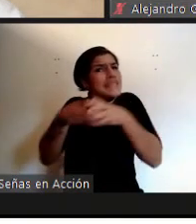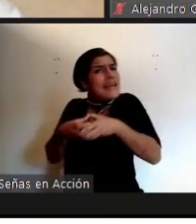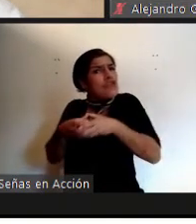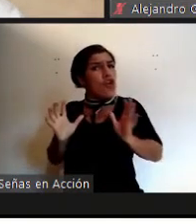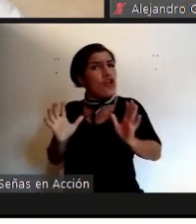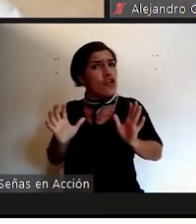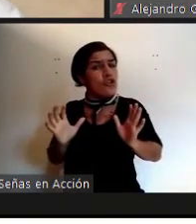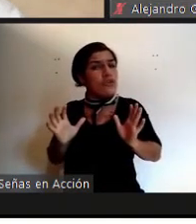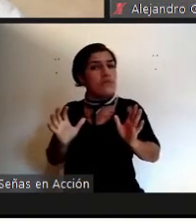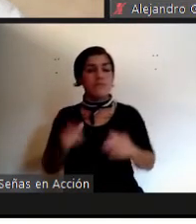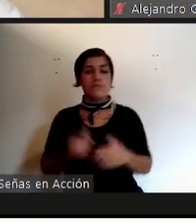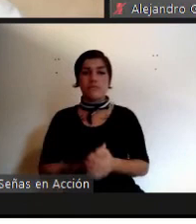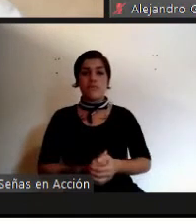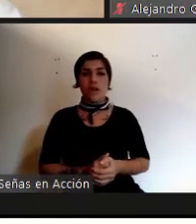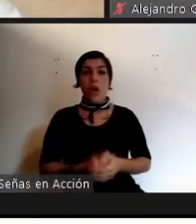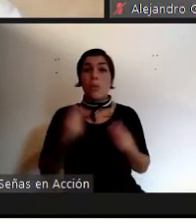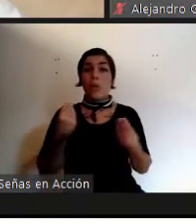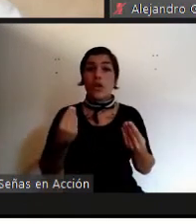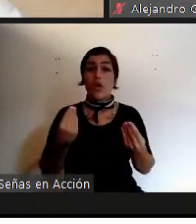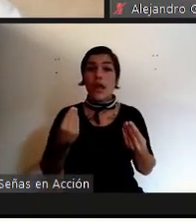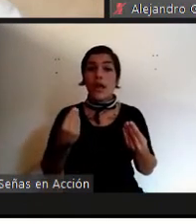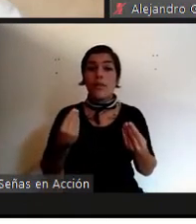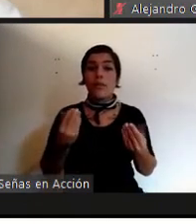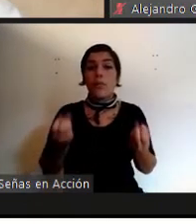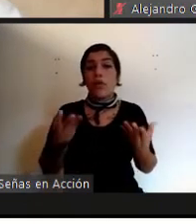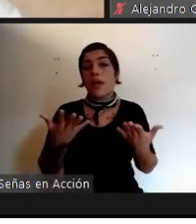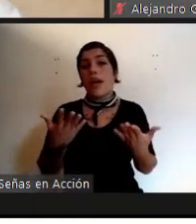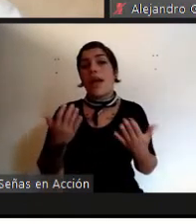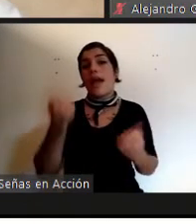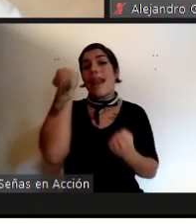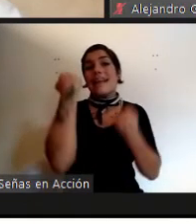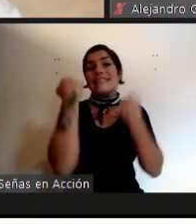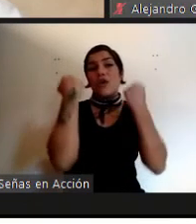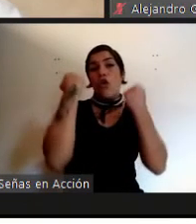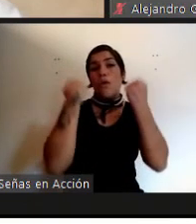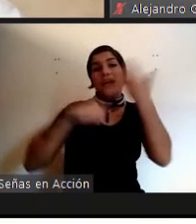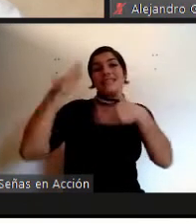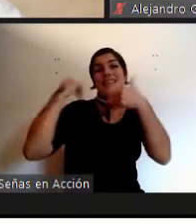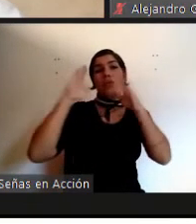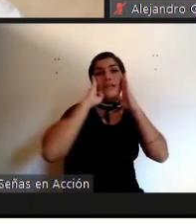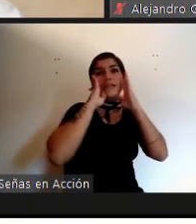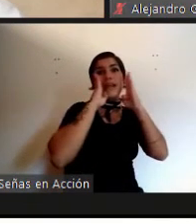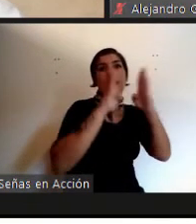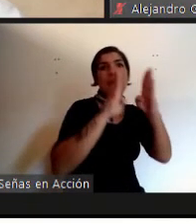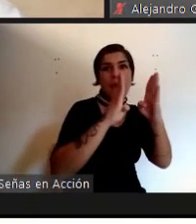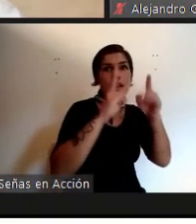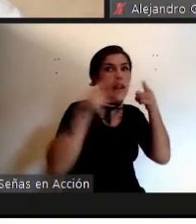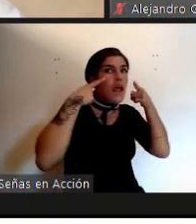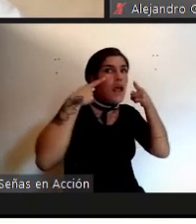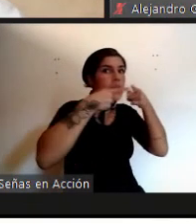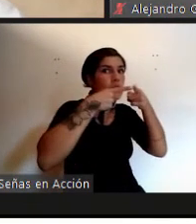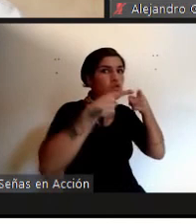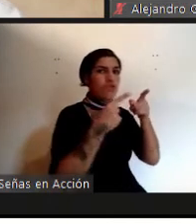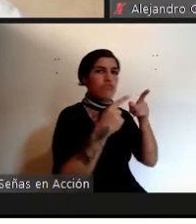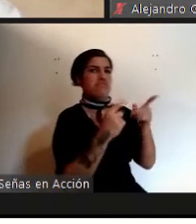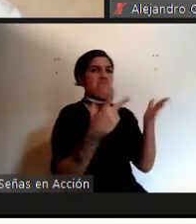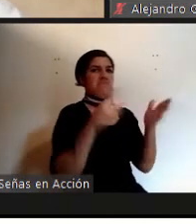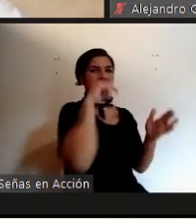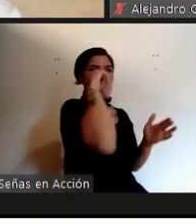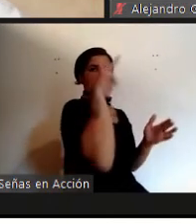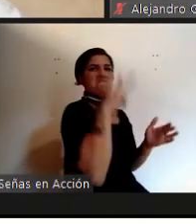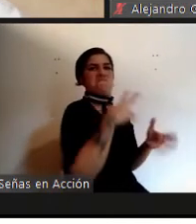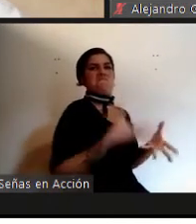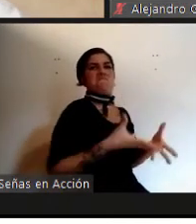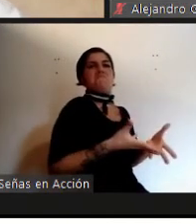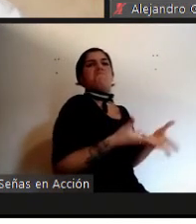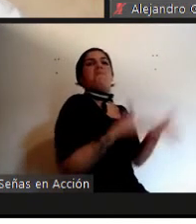excitement, that we should move from an economy of elite institutions connected to a structure of